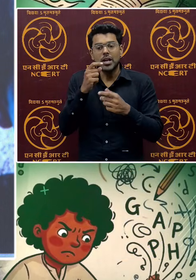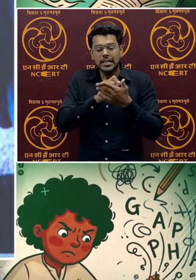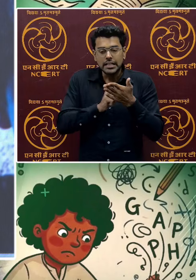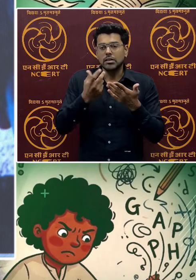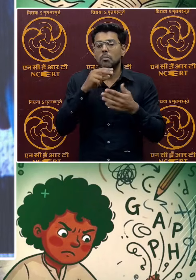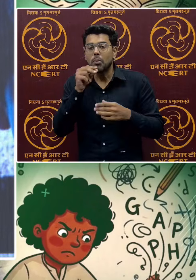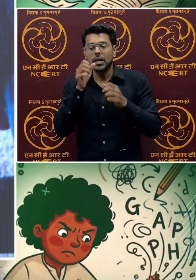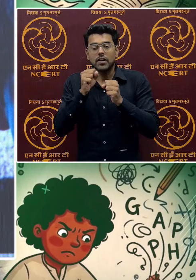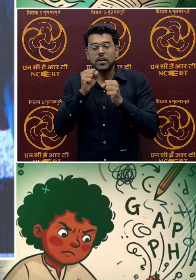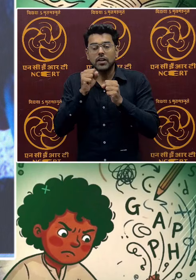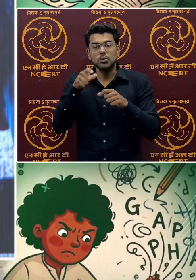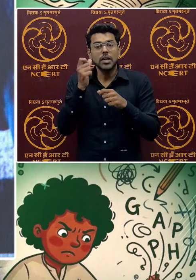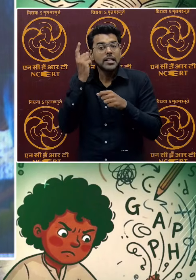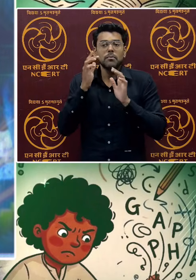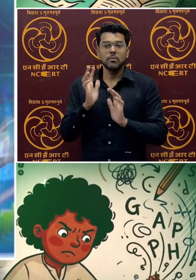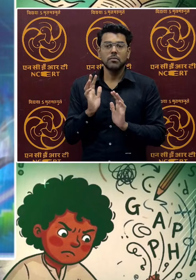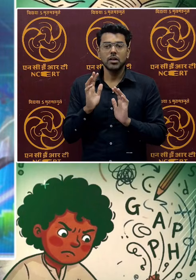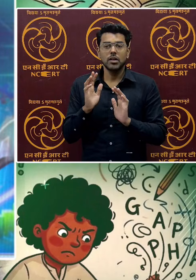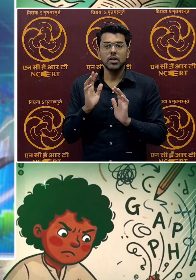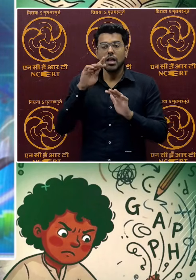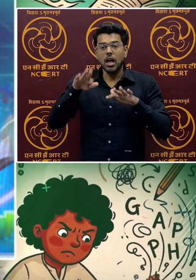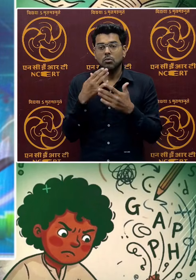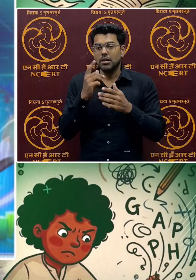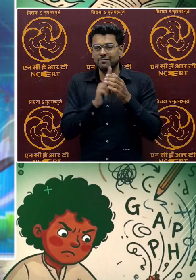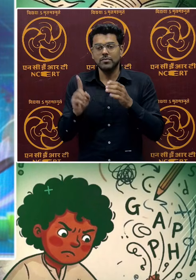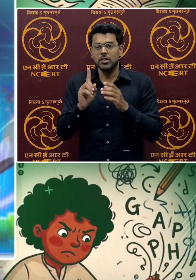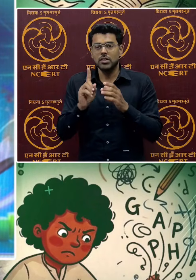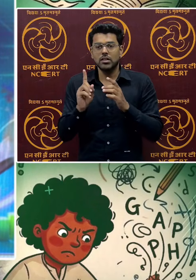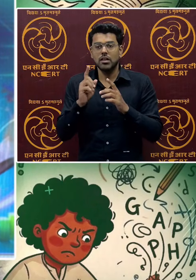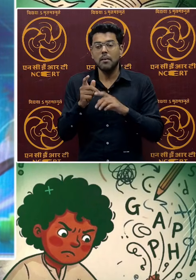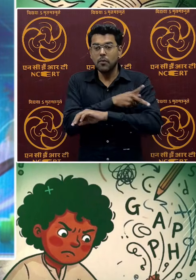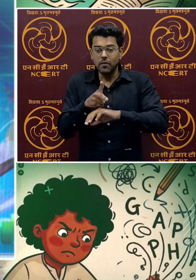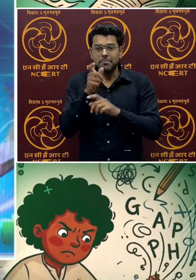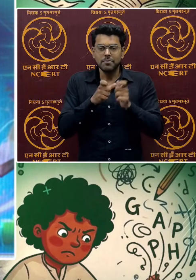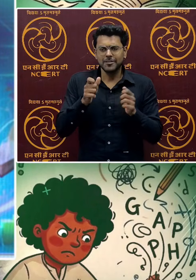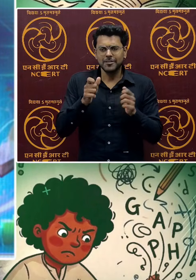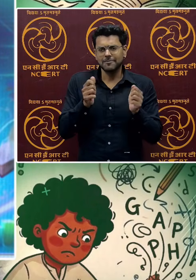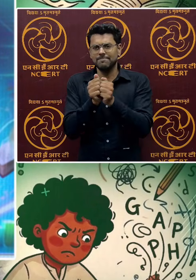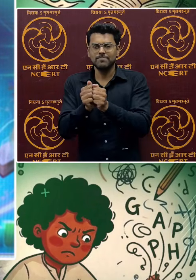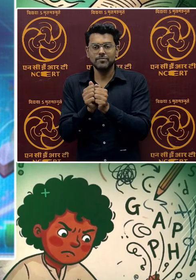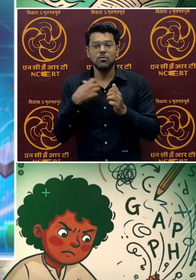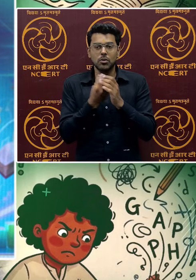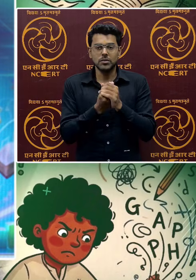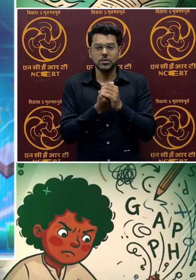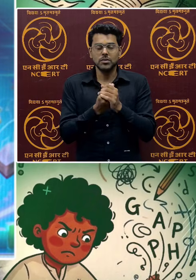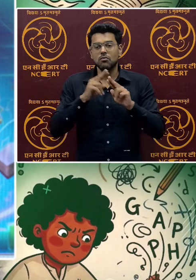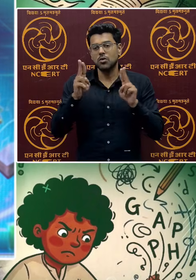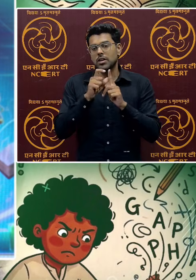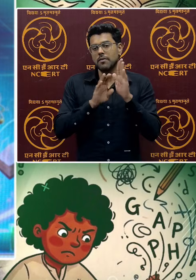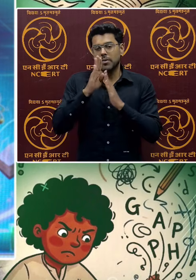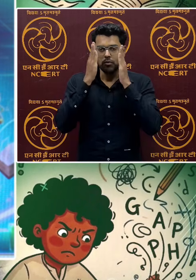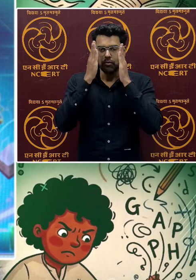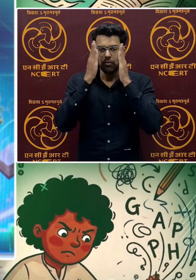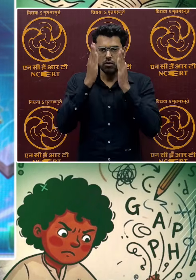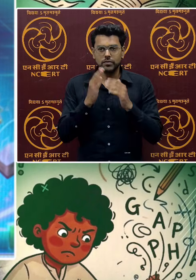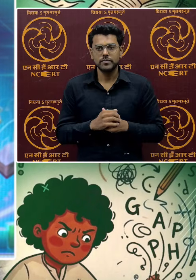nothing grows or develops in isolation. Professional, personal, they go hand in hand. So we need to consider the holistic development part.